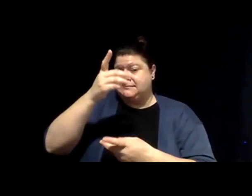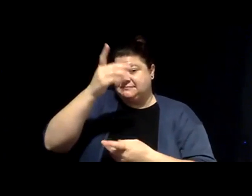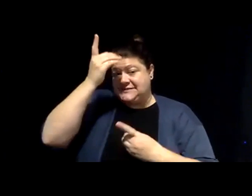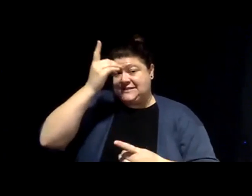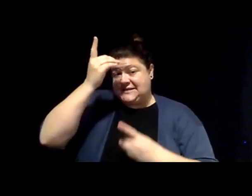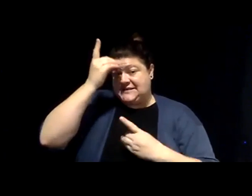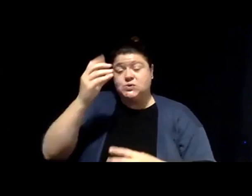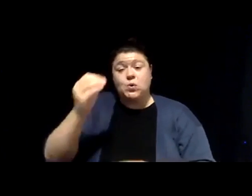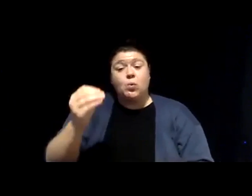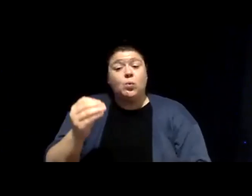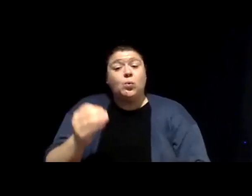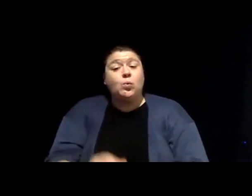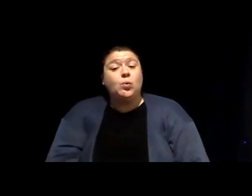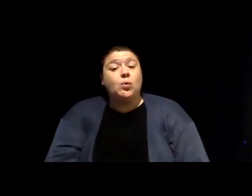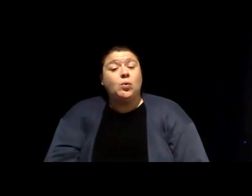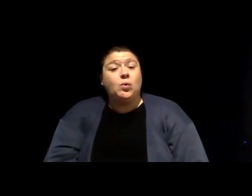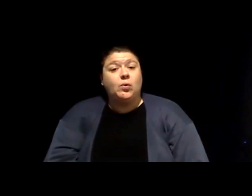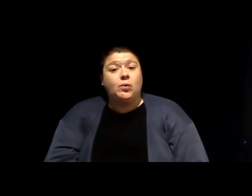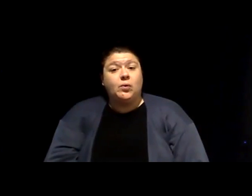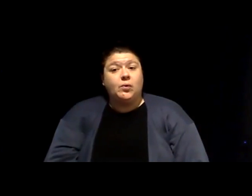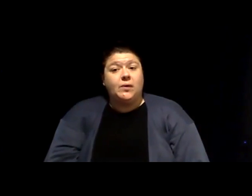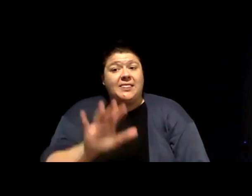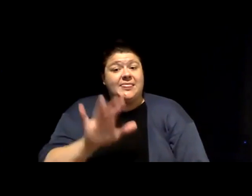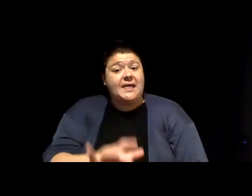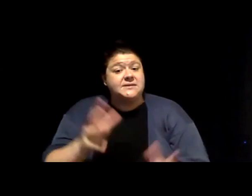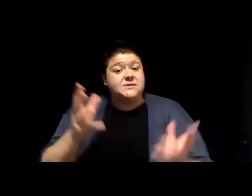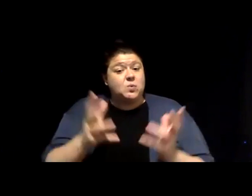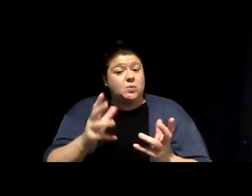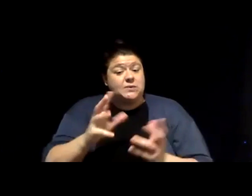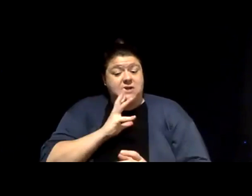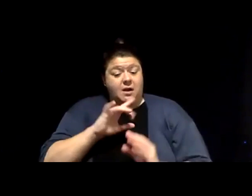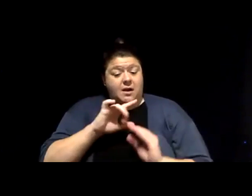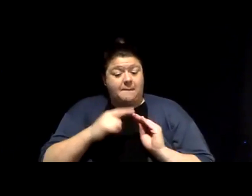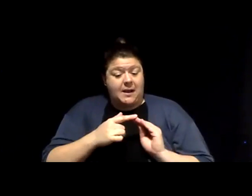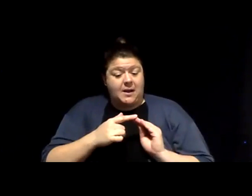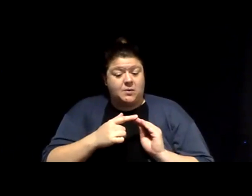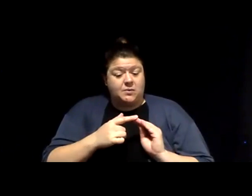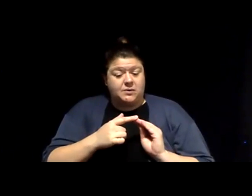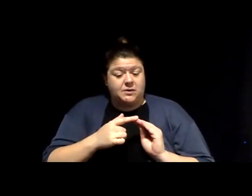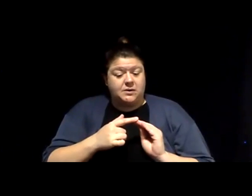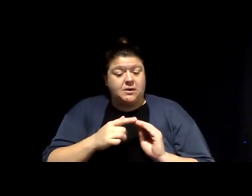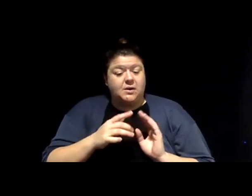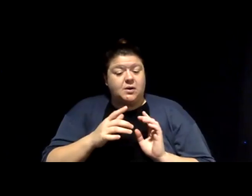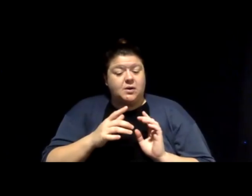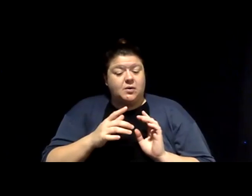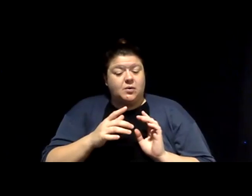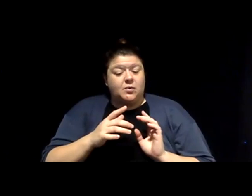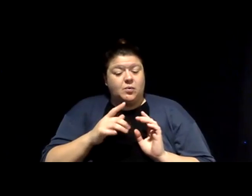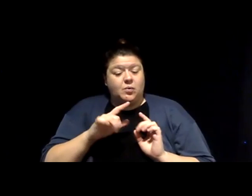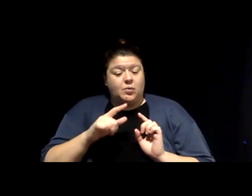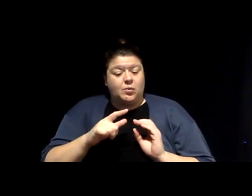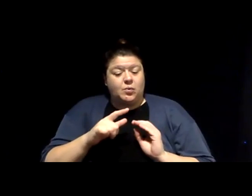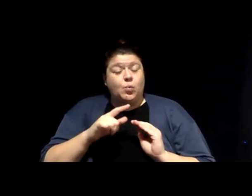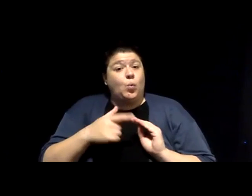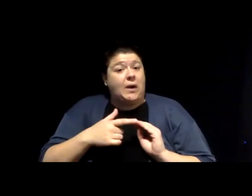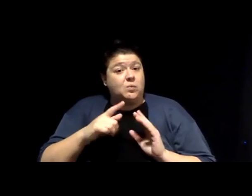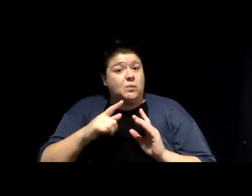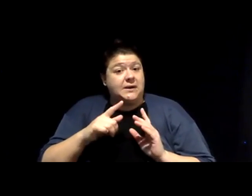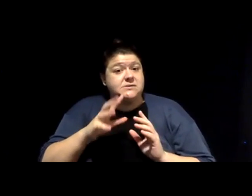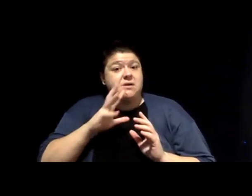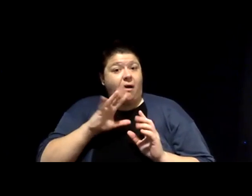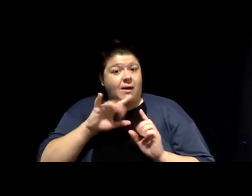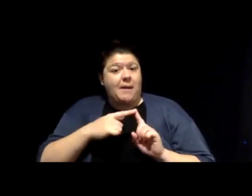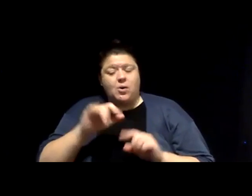so that is what we talk about when we talk about natural immunity or